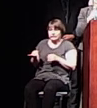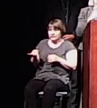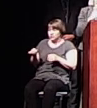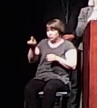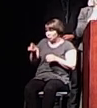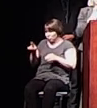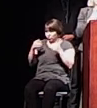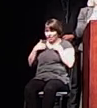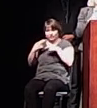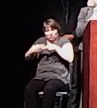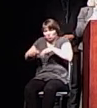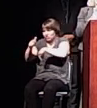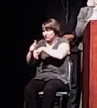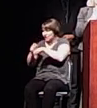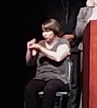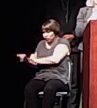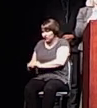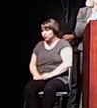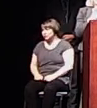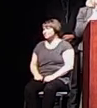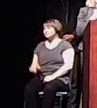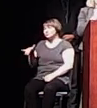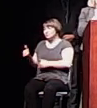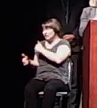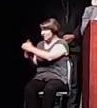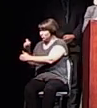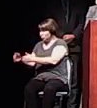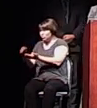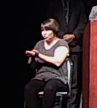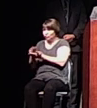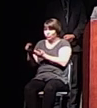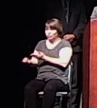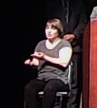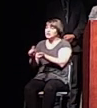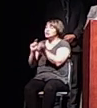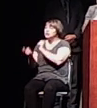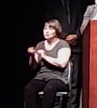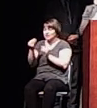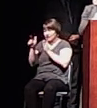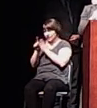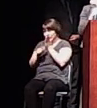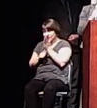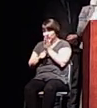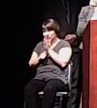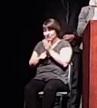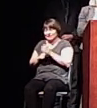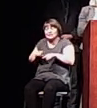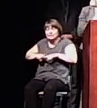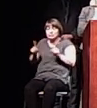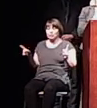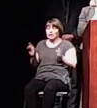in short order, and it is advanced through funding shifts and legislation. Yet